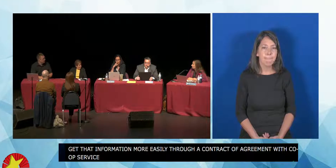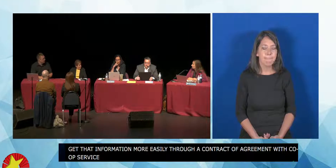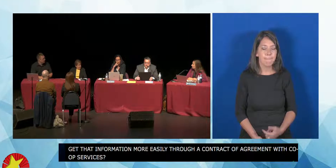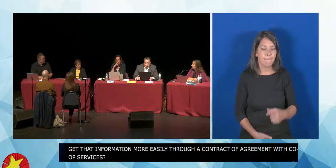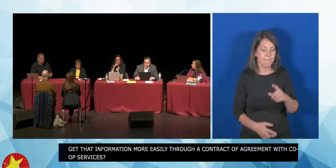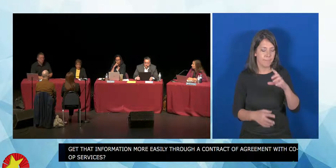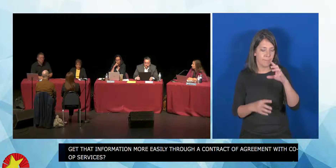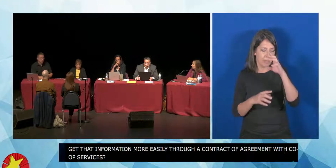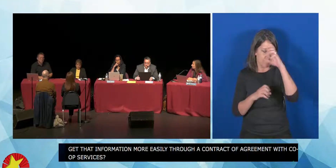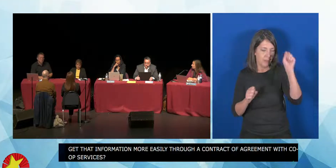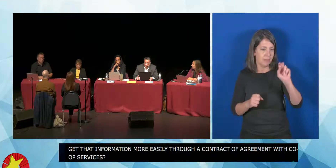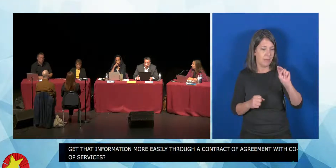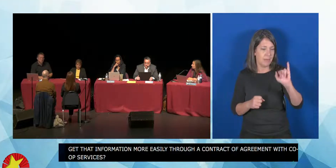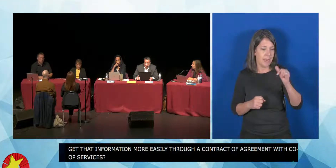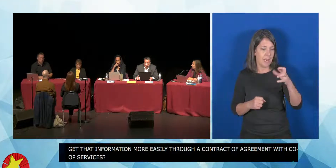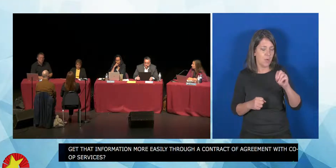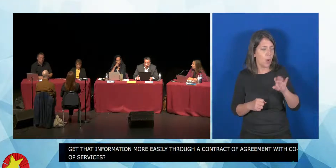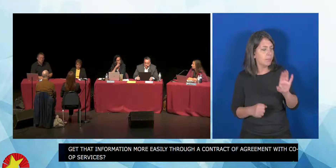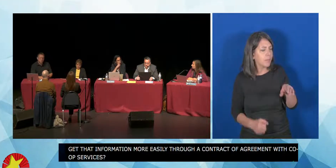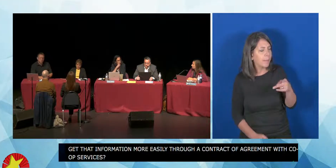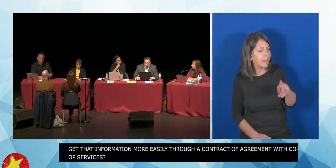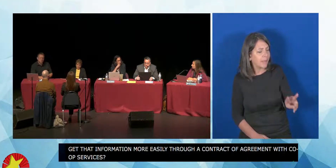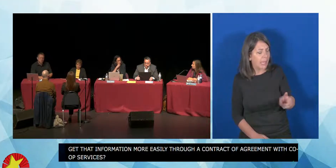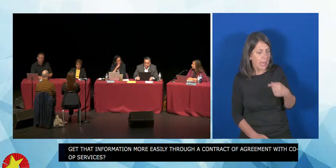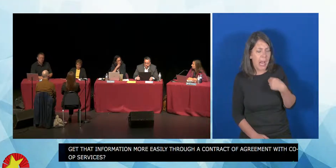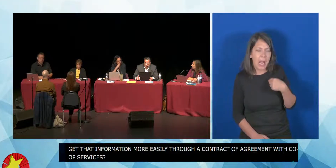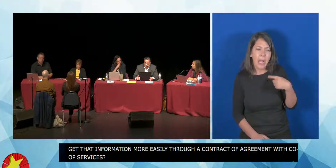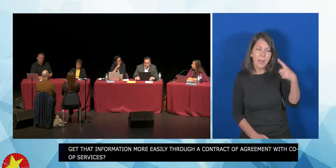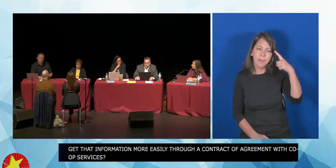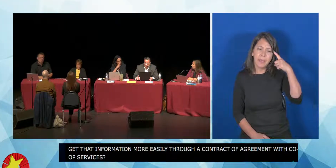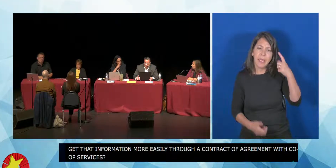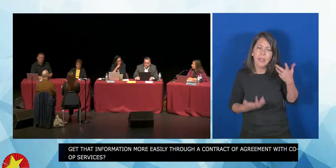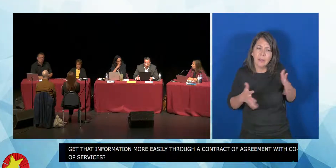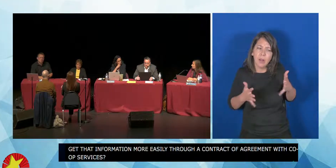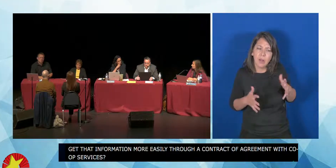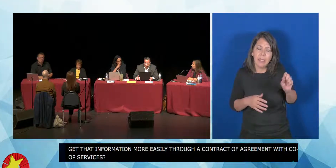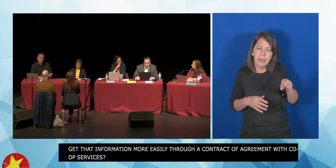PV, this is David. I believe that it is when